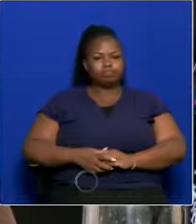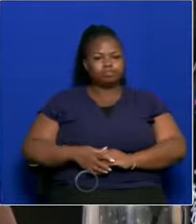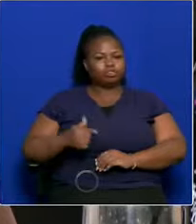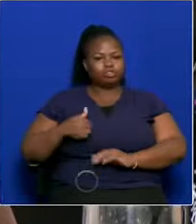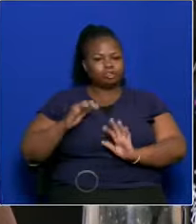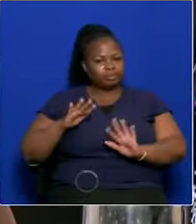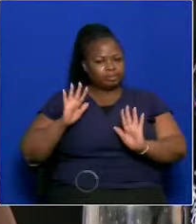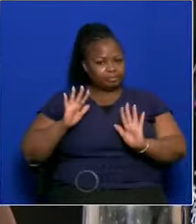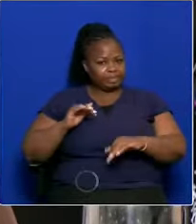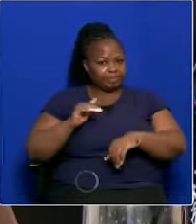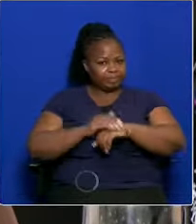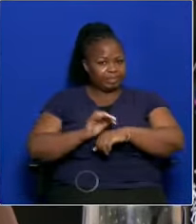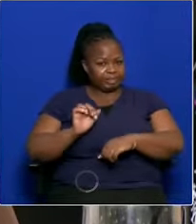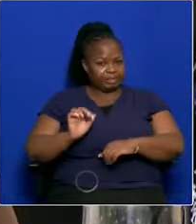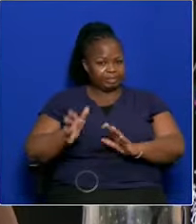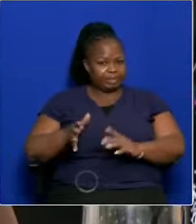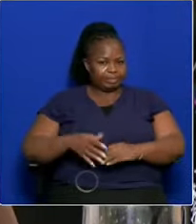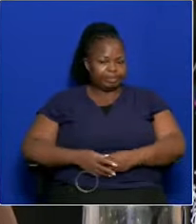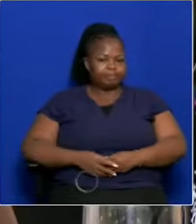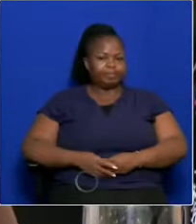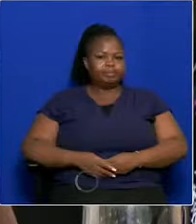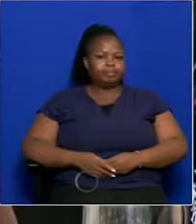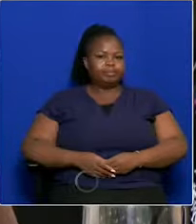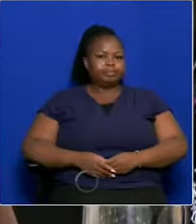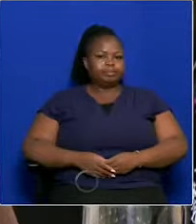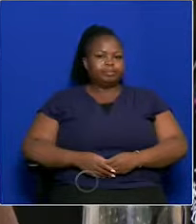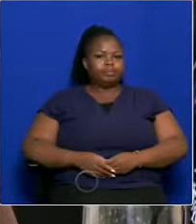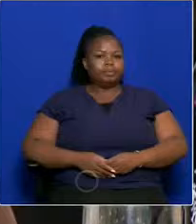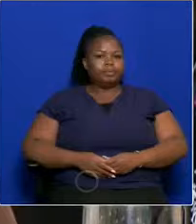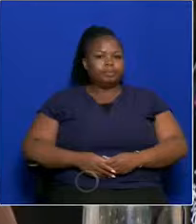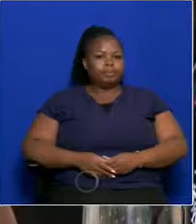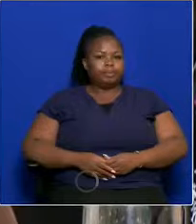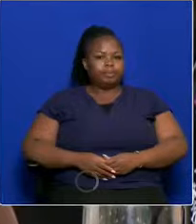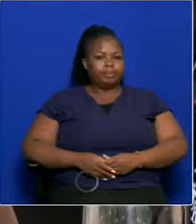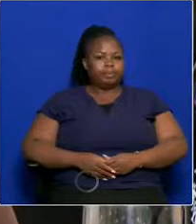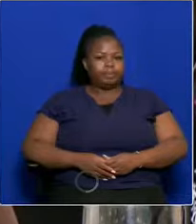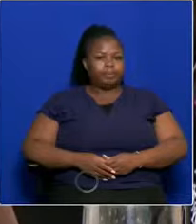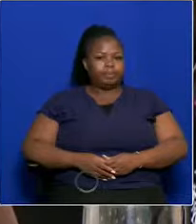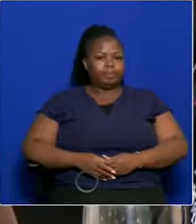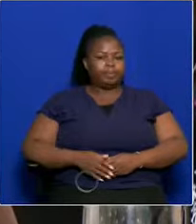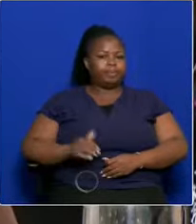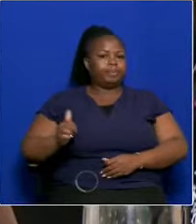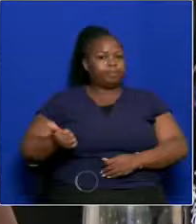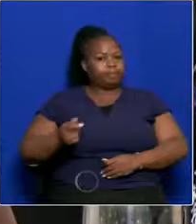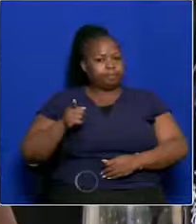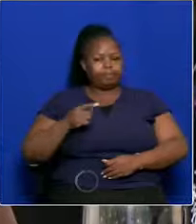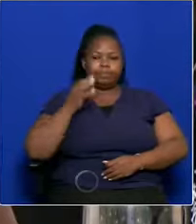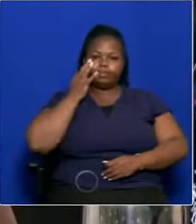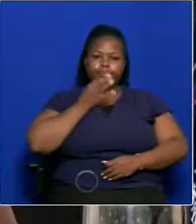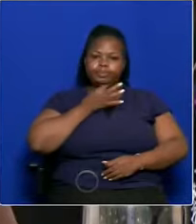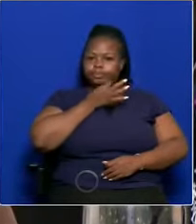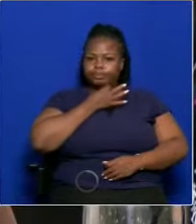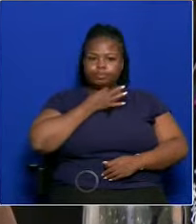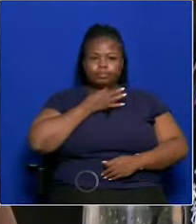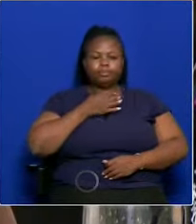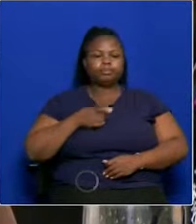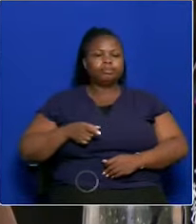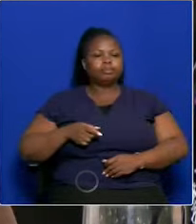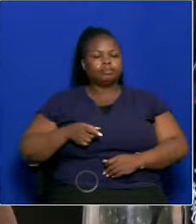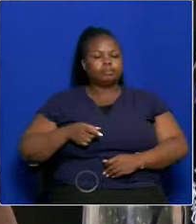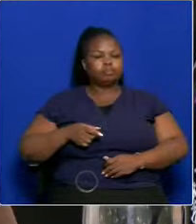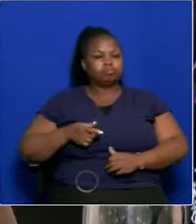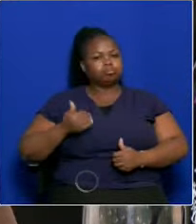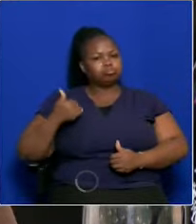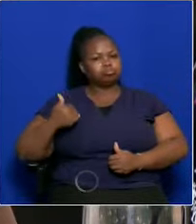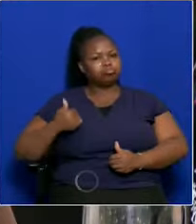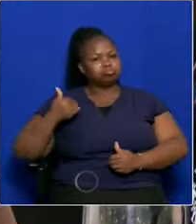No, yes. All right, then you say that you then occasionally met